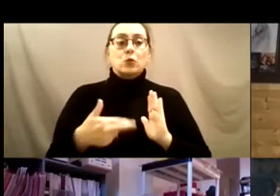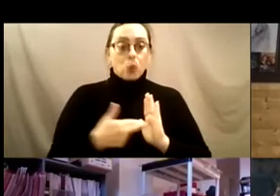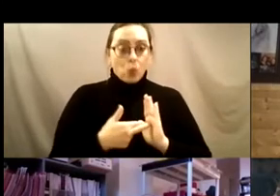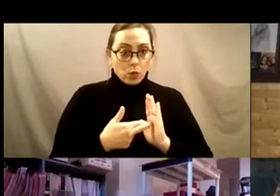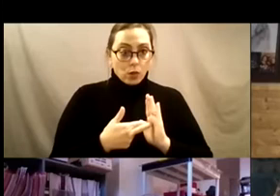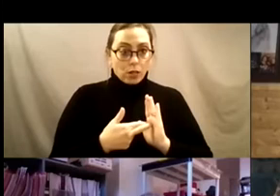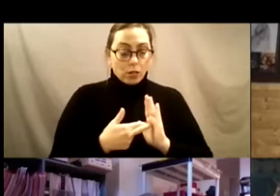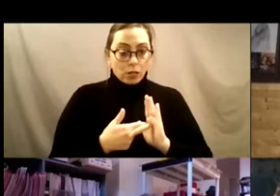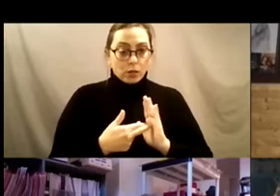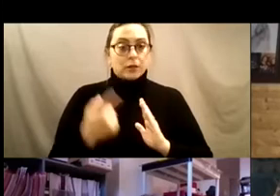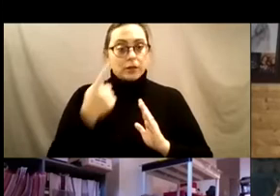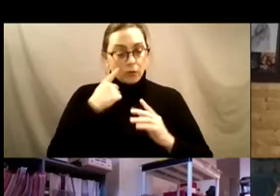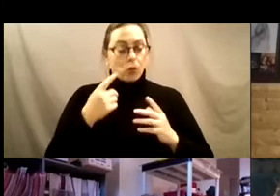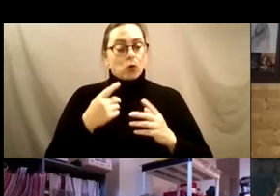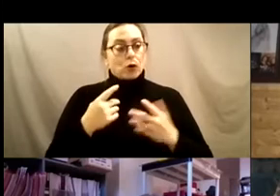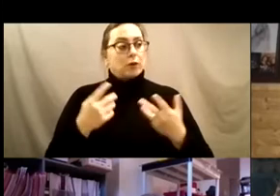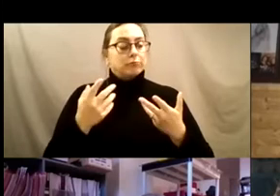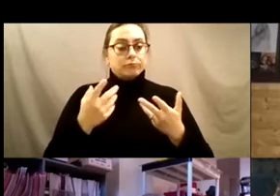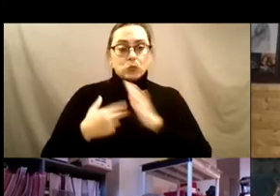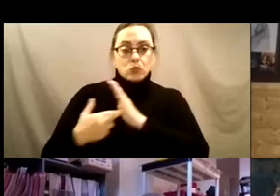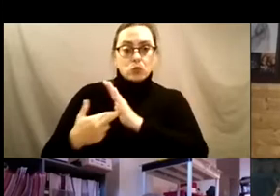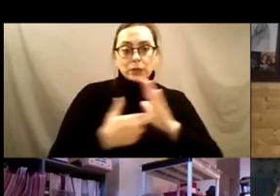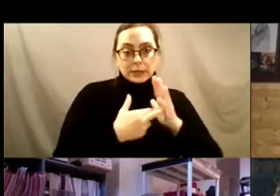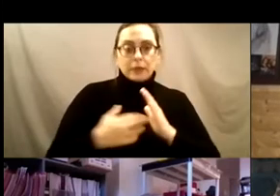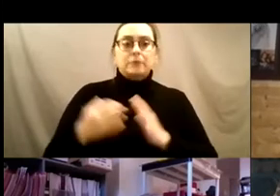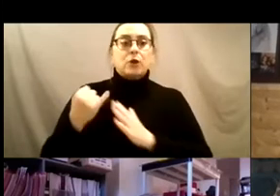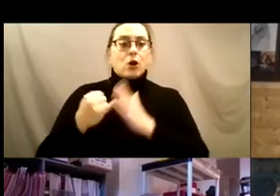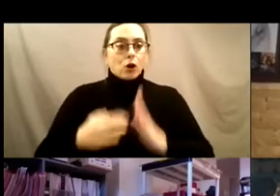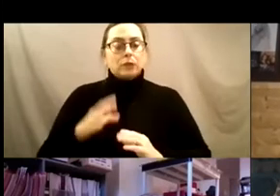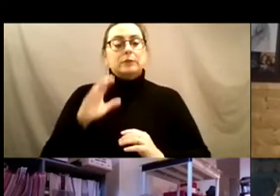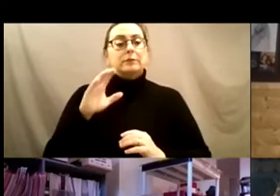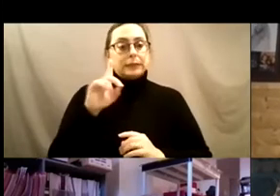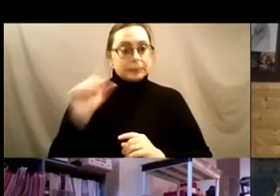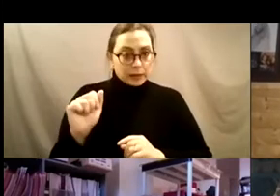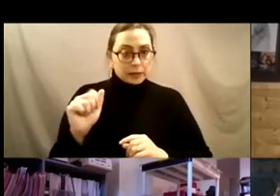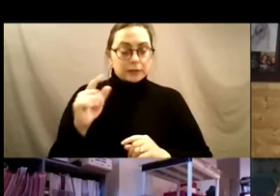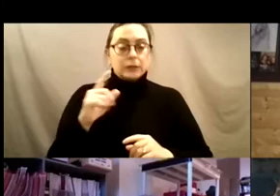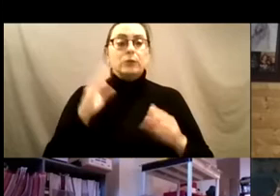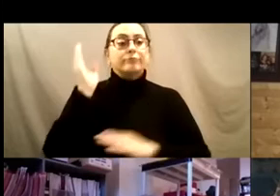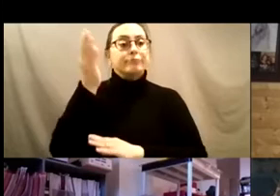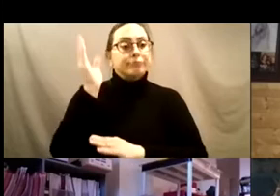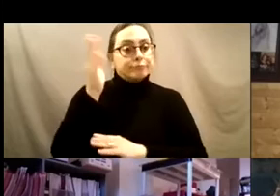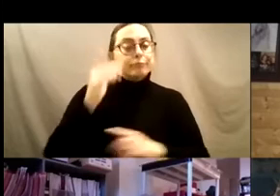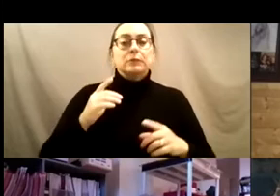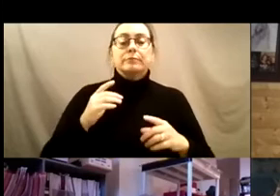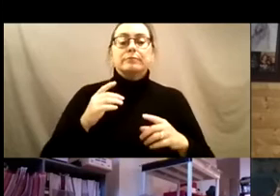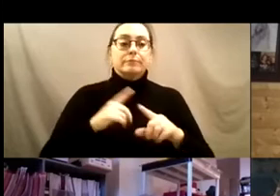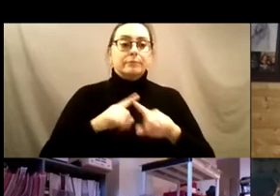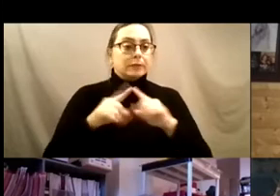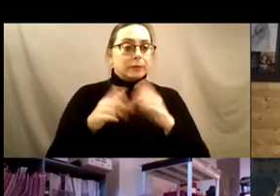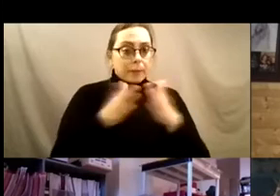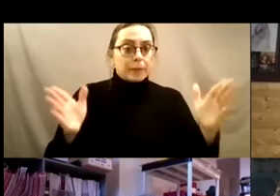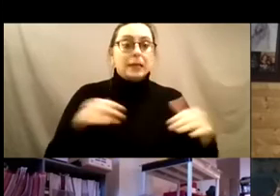voice of artists with disabilities continued through public presentations, such as Accessibility on Stage